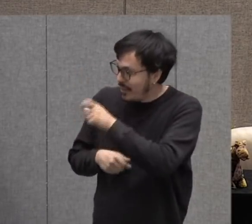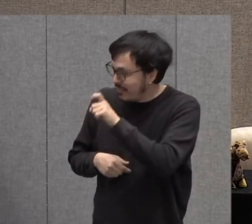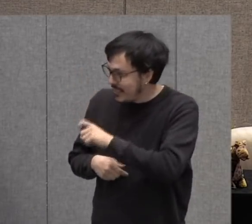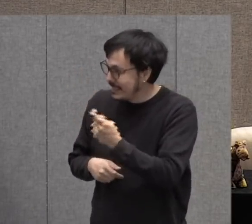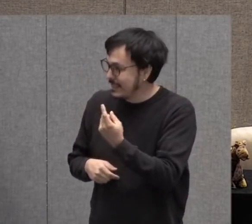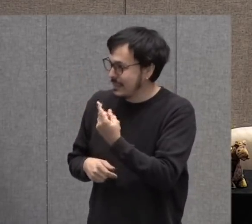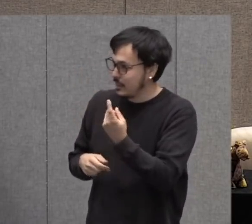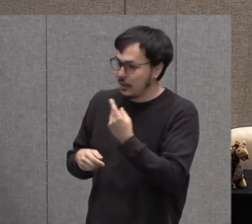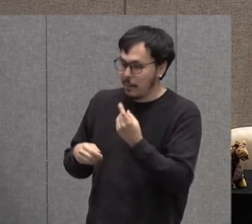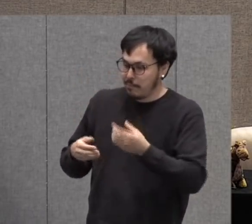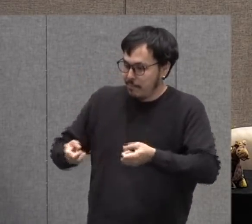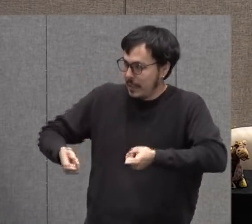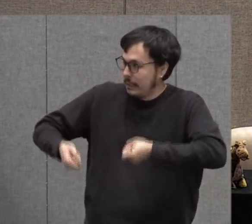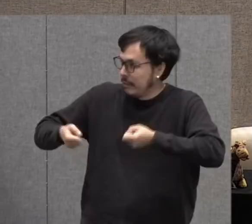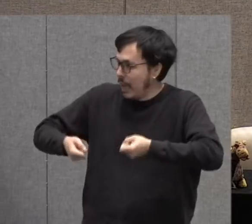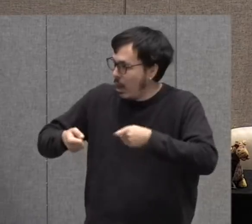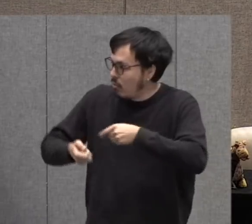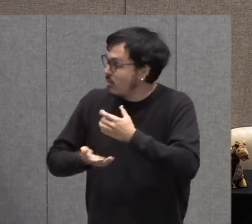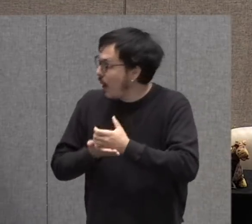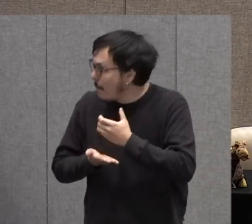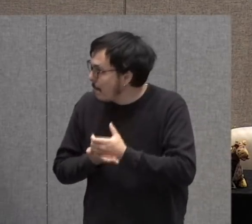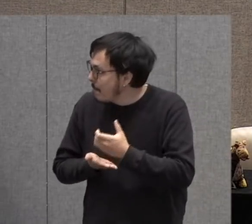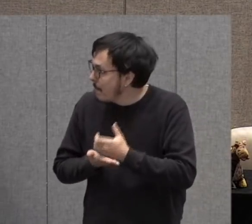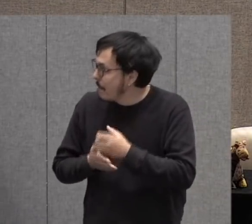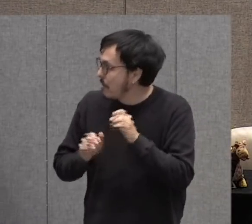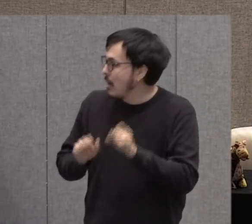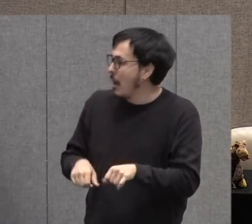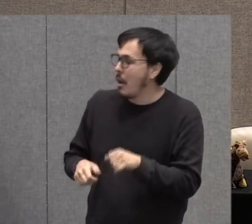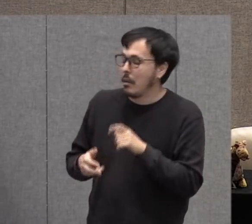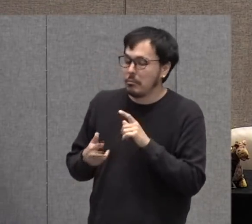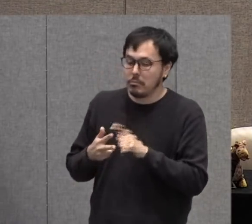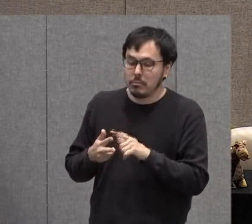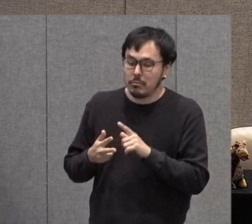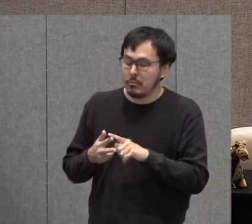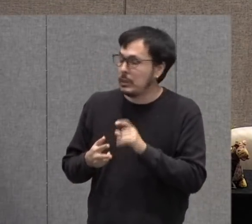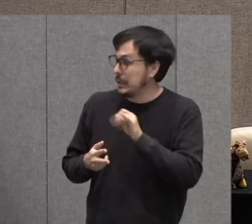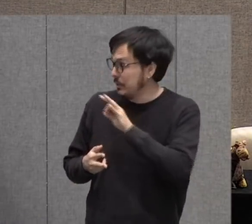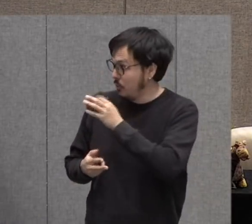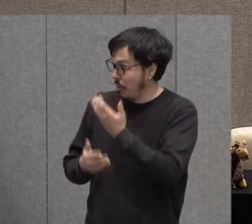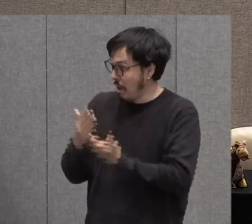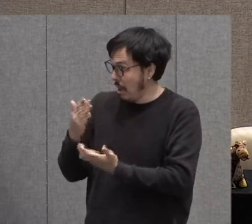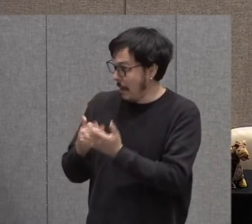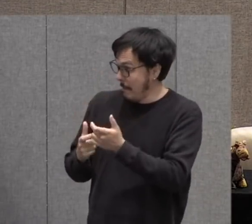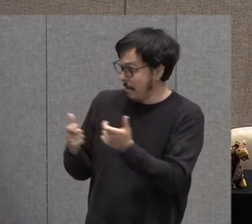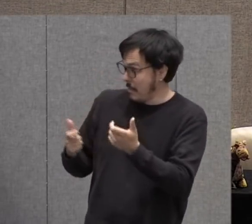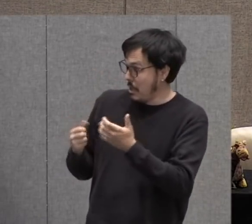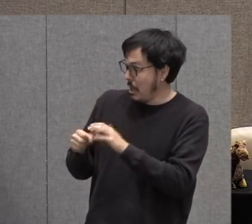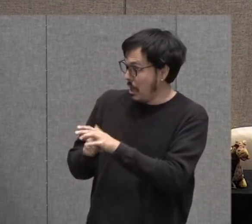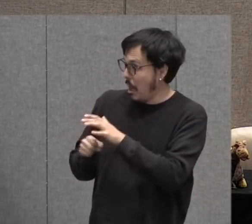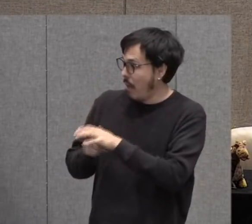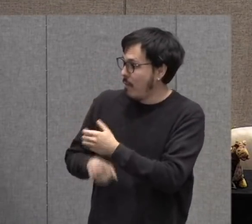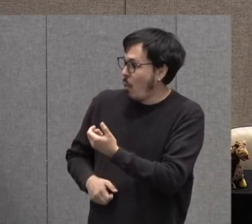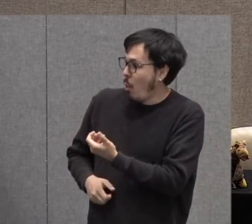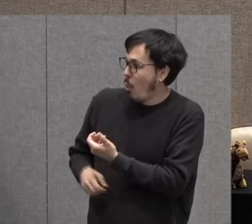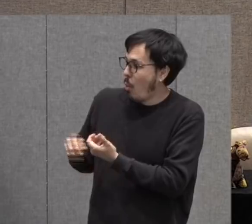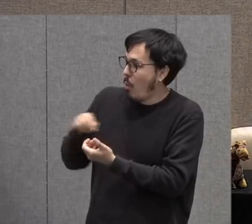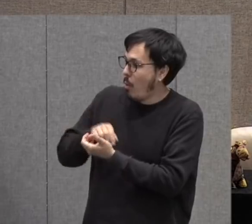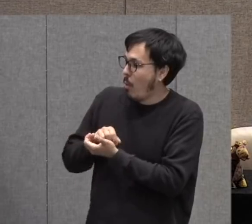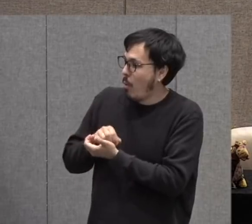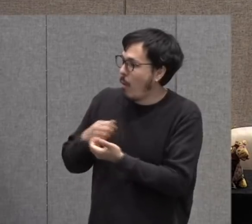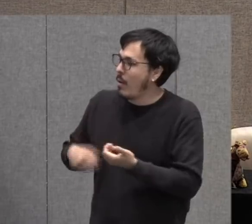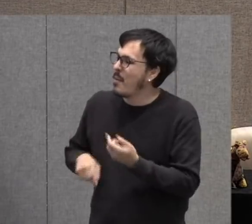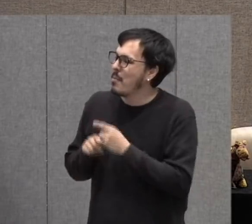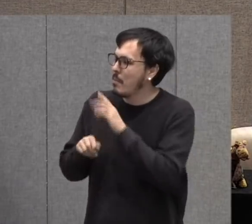container. Okay. You could have a cup, a bucket, or if your hand is big enough, you can use your hand behind you.